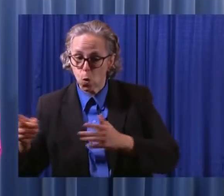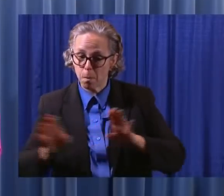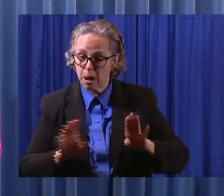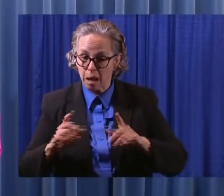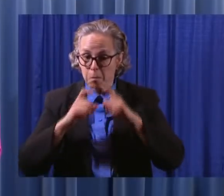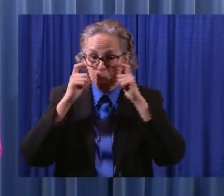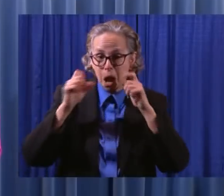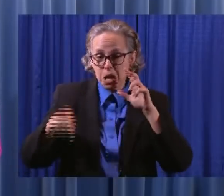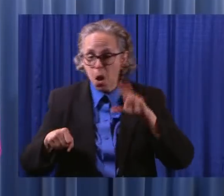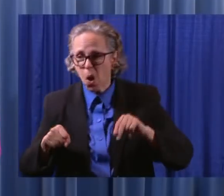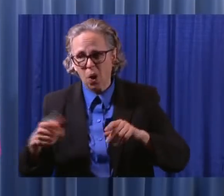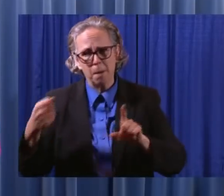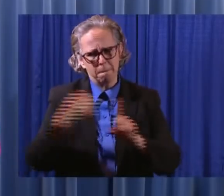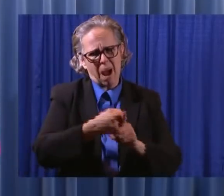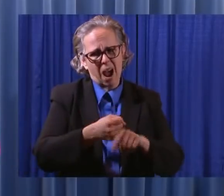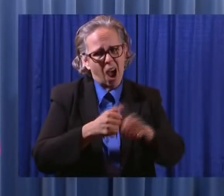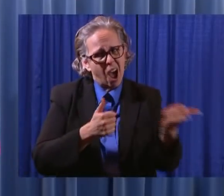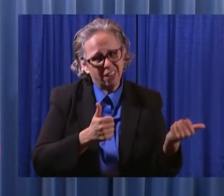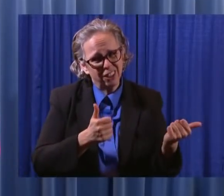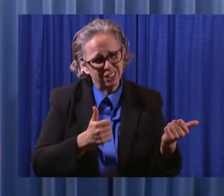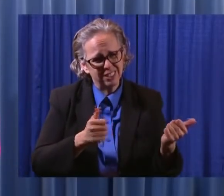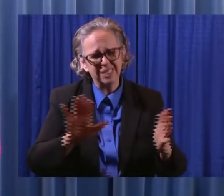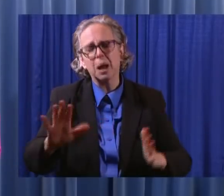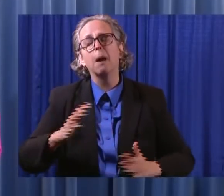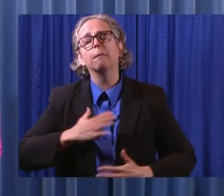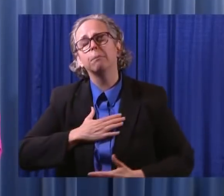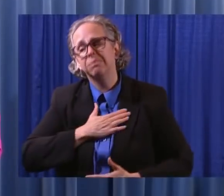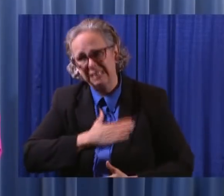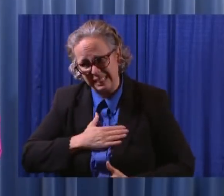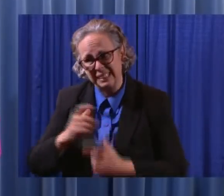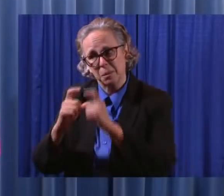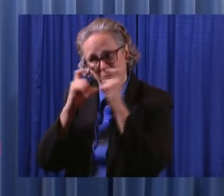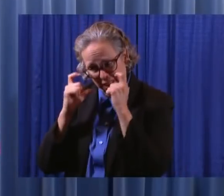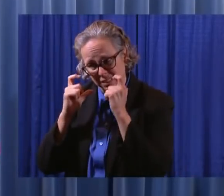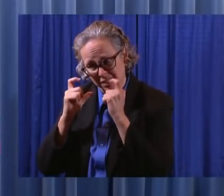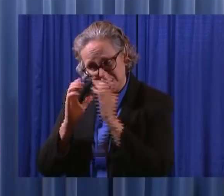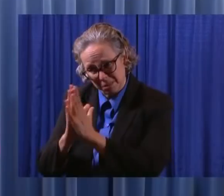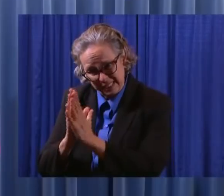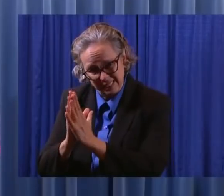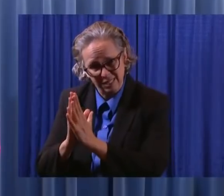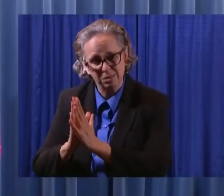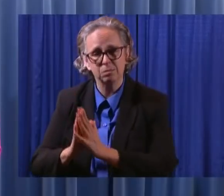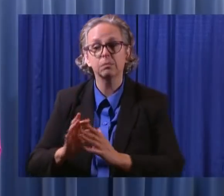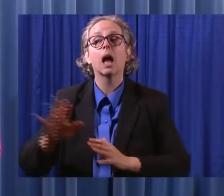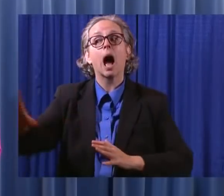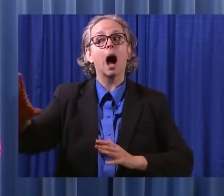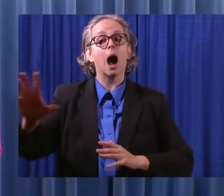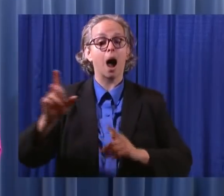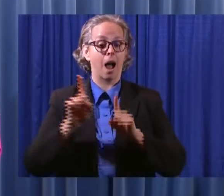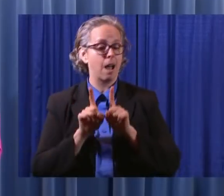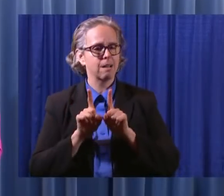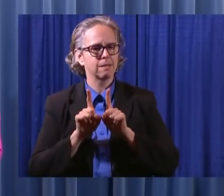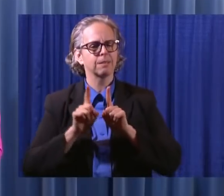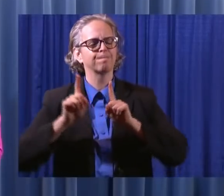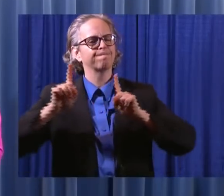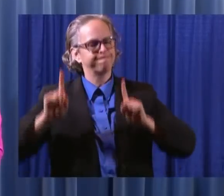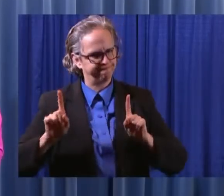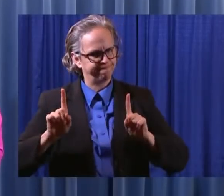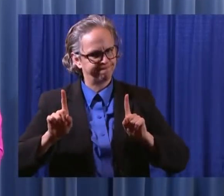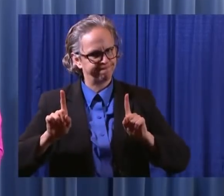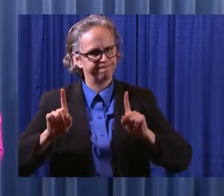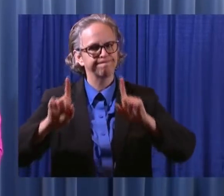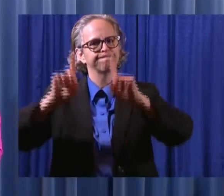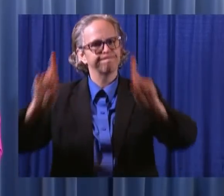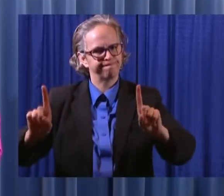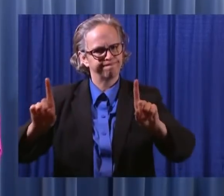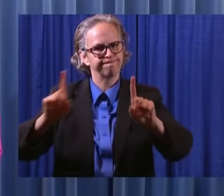Keep social distancing. These are things that are very, very important. You can protest, get your point